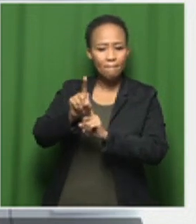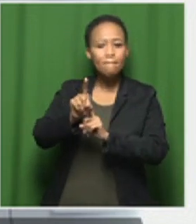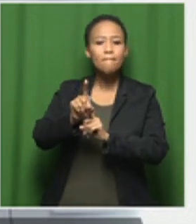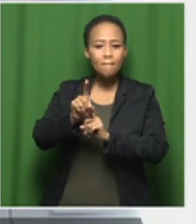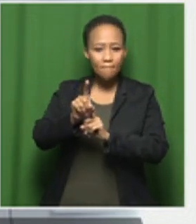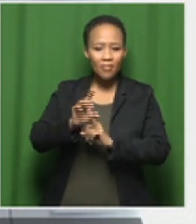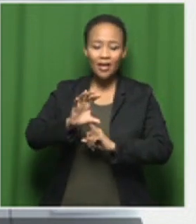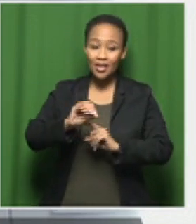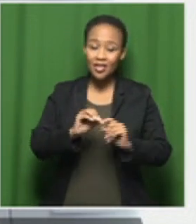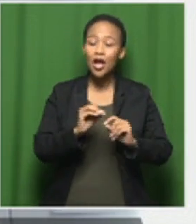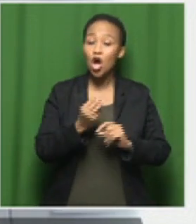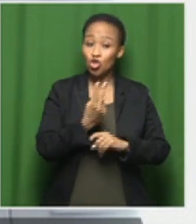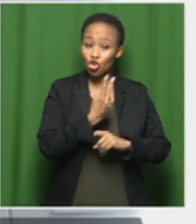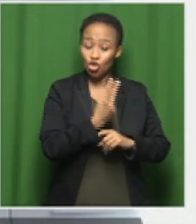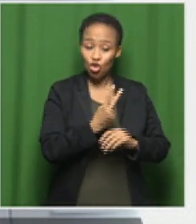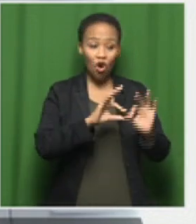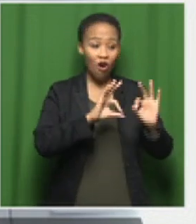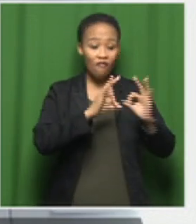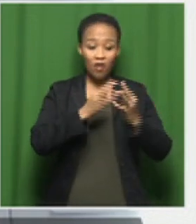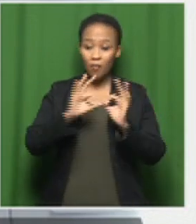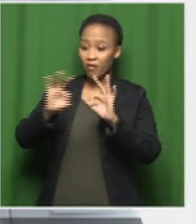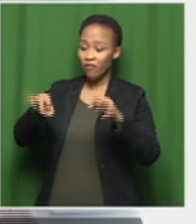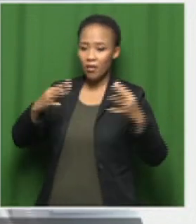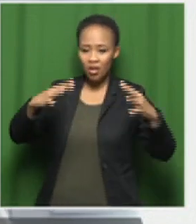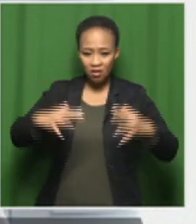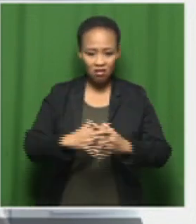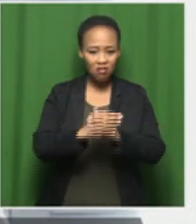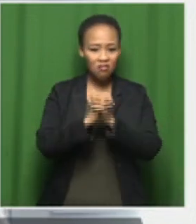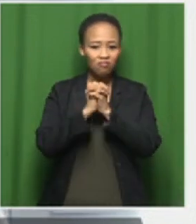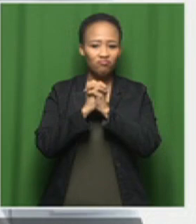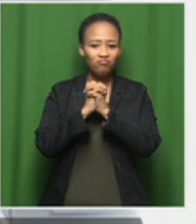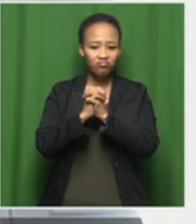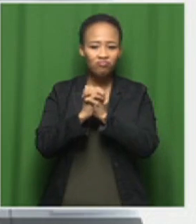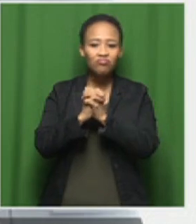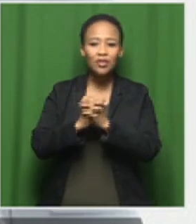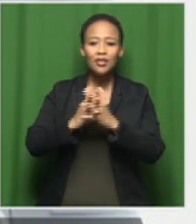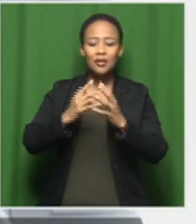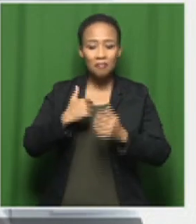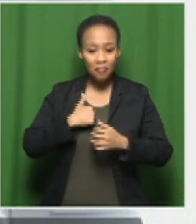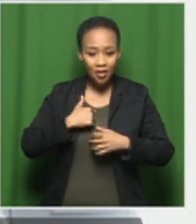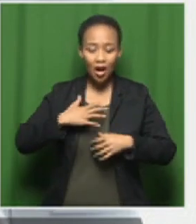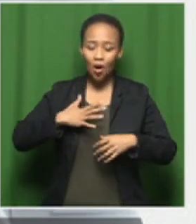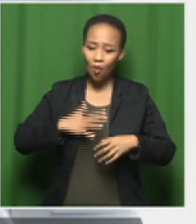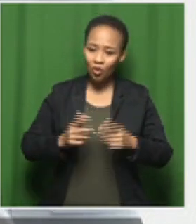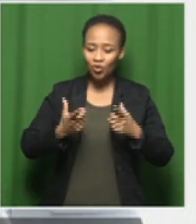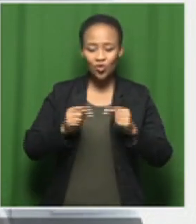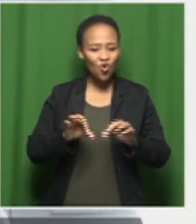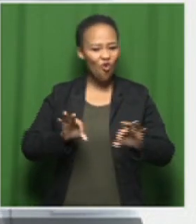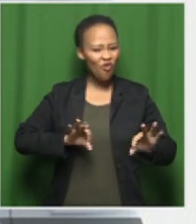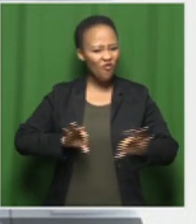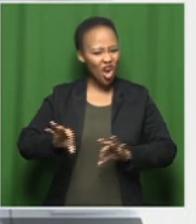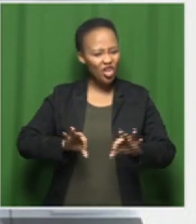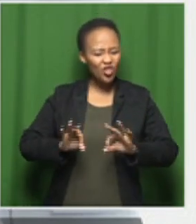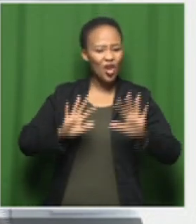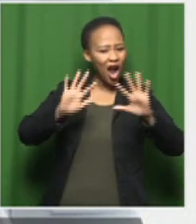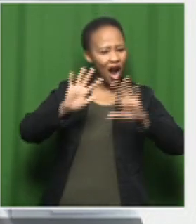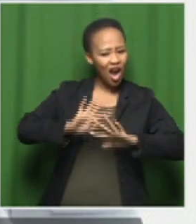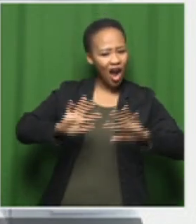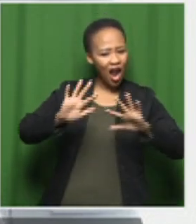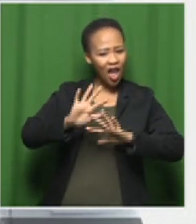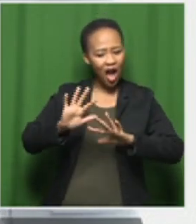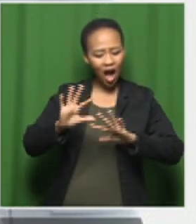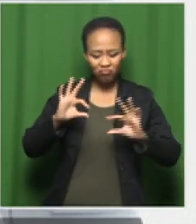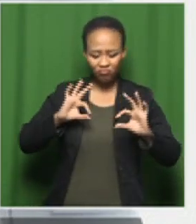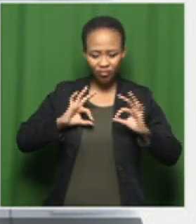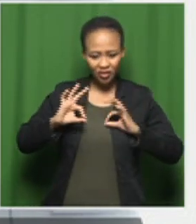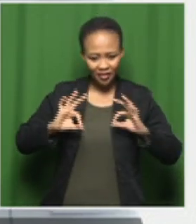two families. And I've loved the idea of playing that around, playing with that in fashion, through color, print, and cut